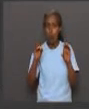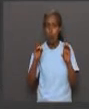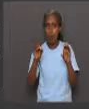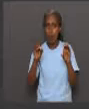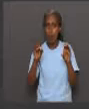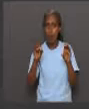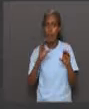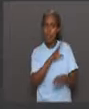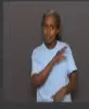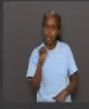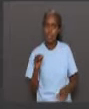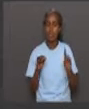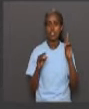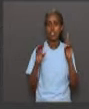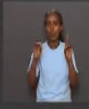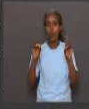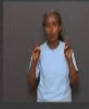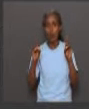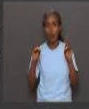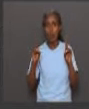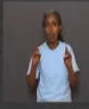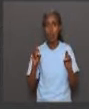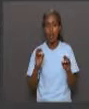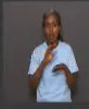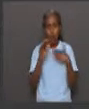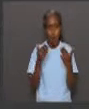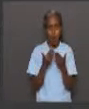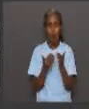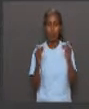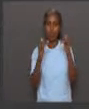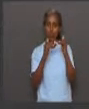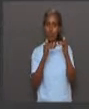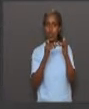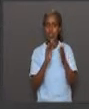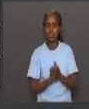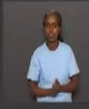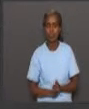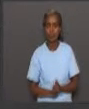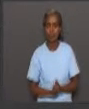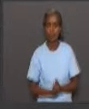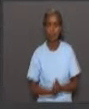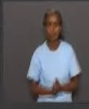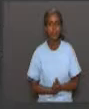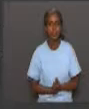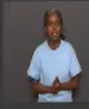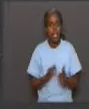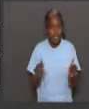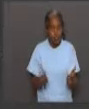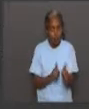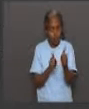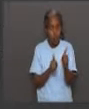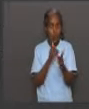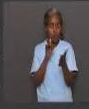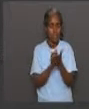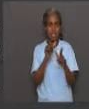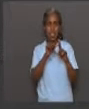CO, and DO are all congruent. It follows